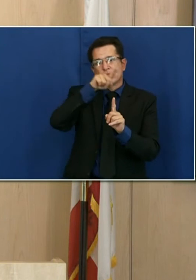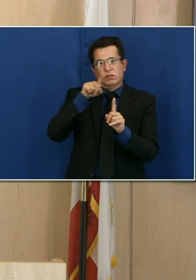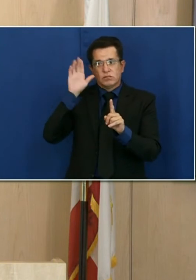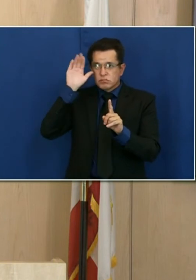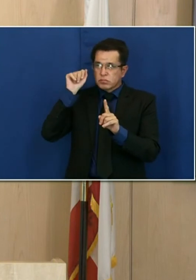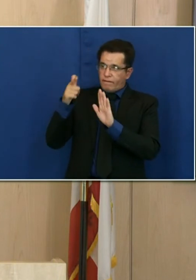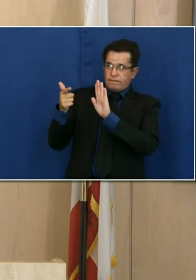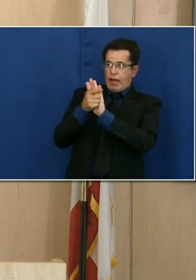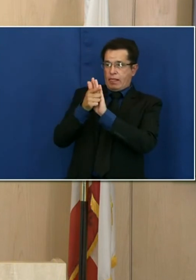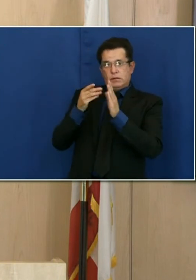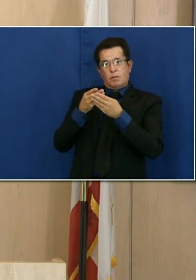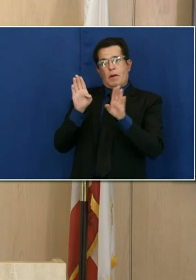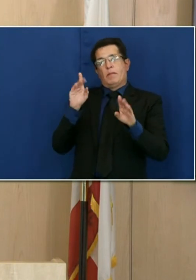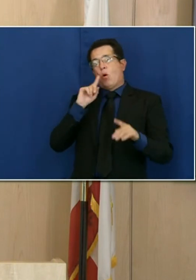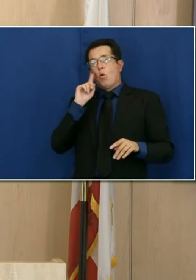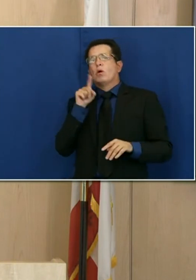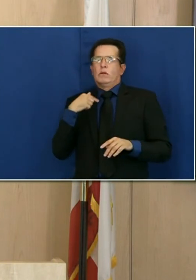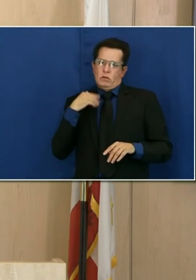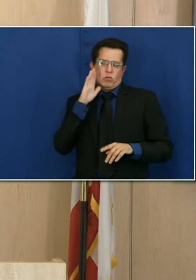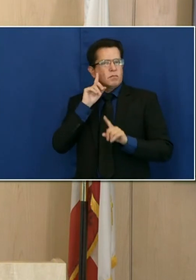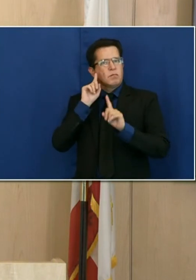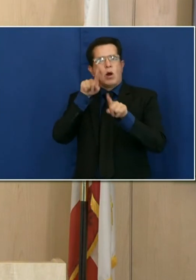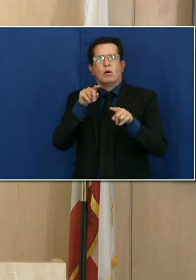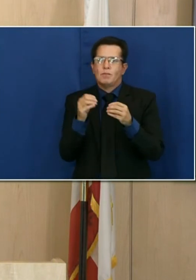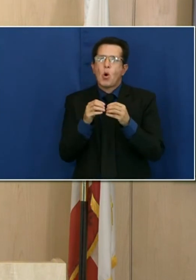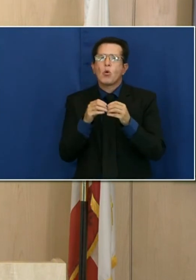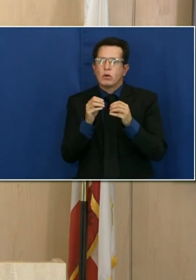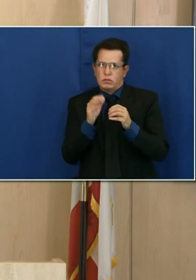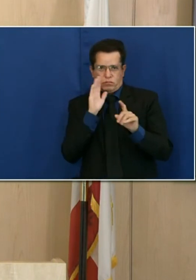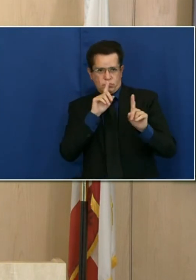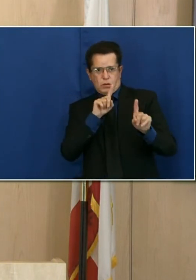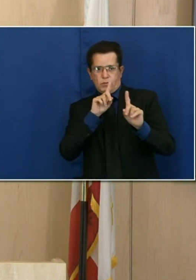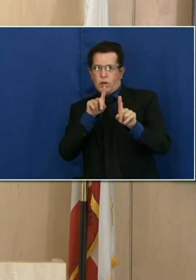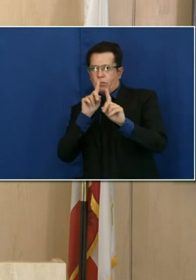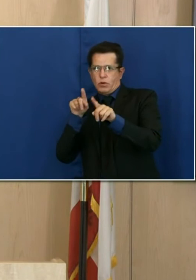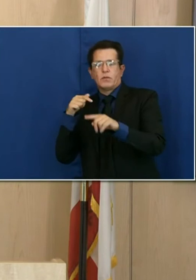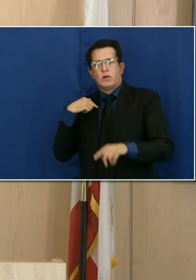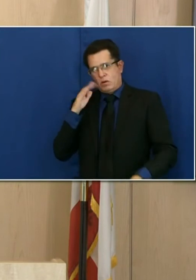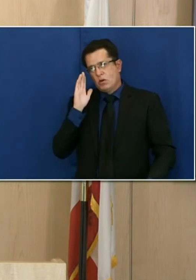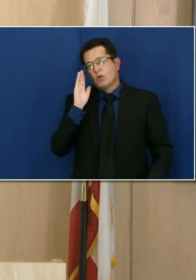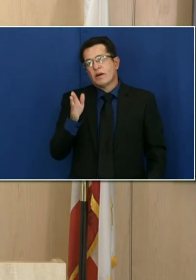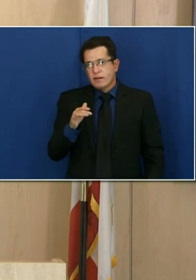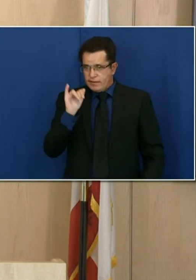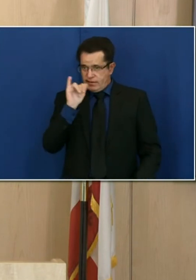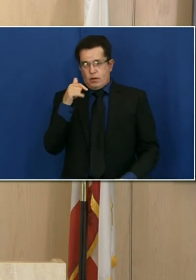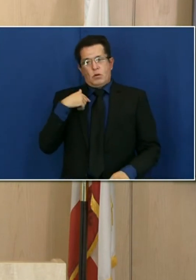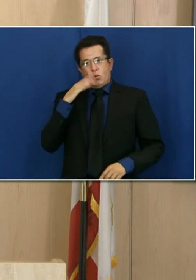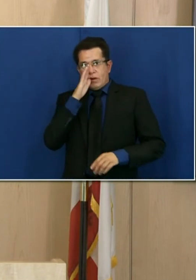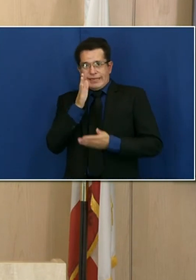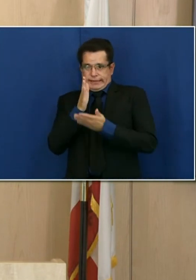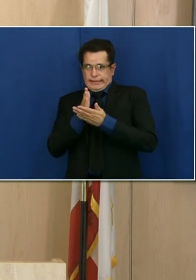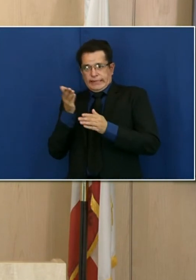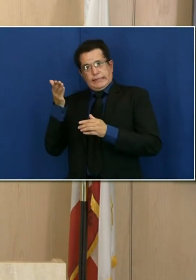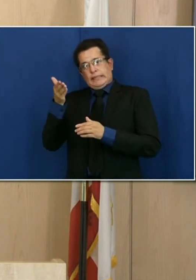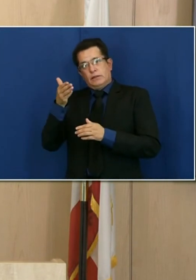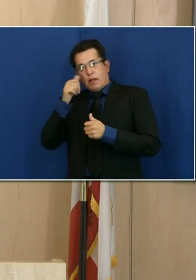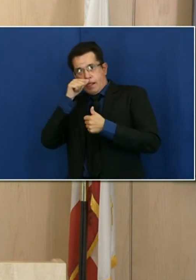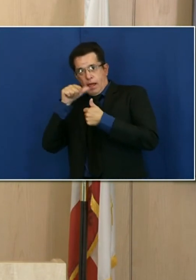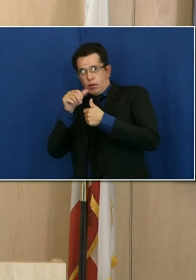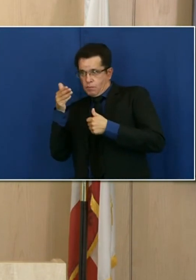clear violation of the public health orders. As it relates to what we can do as a county beyond issue a cease and desist or a public health closure